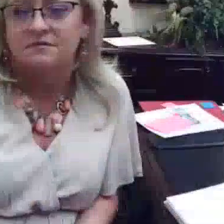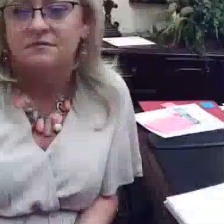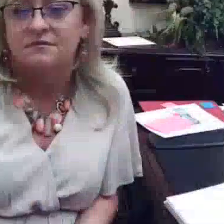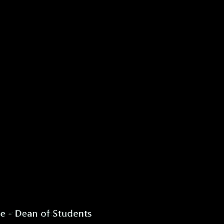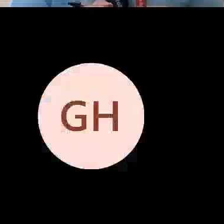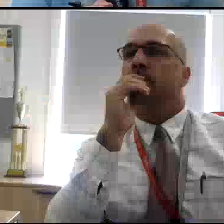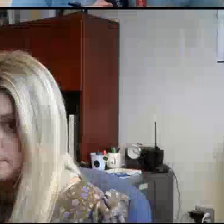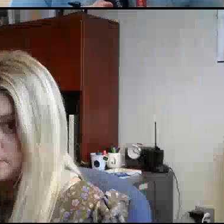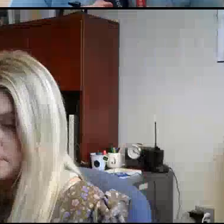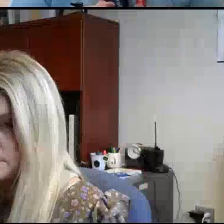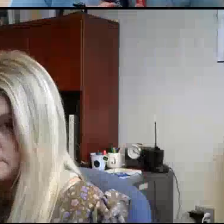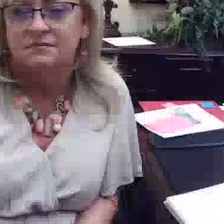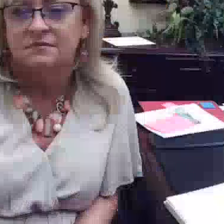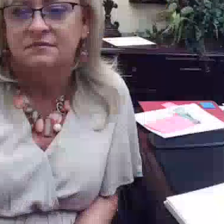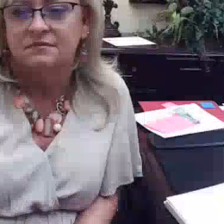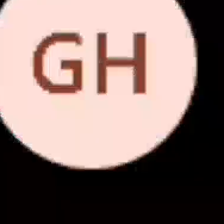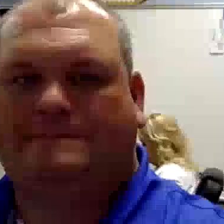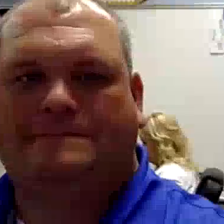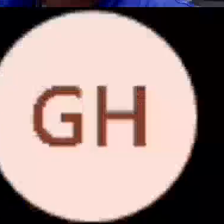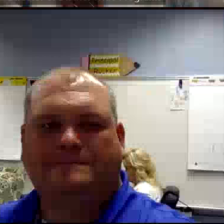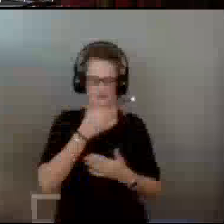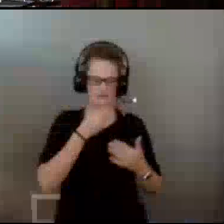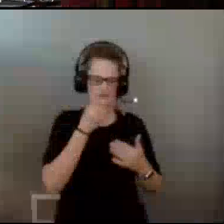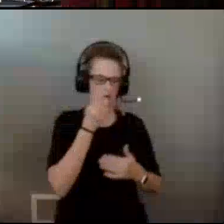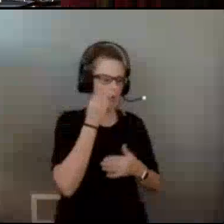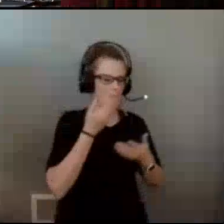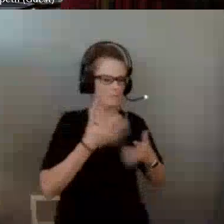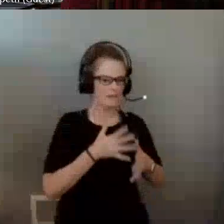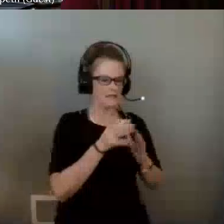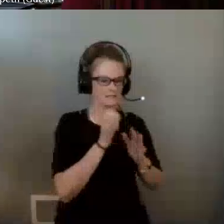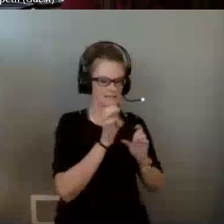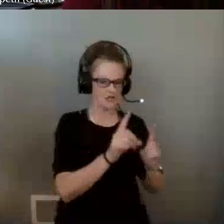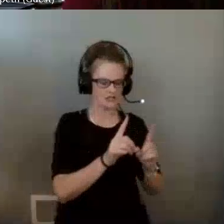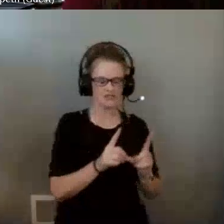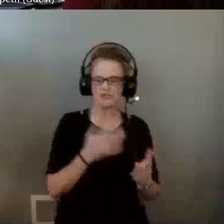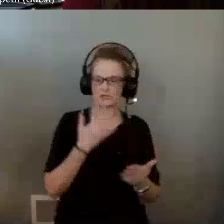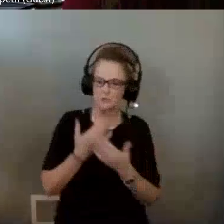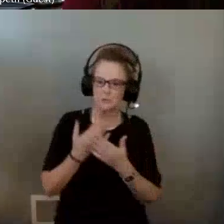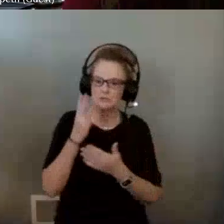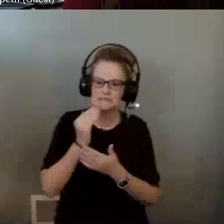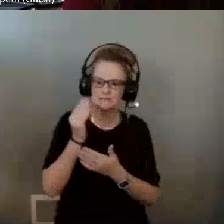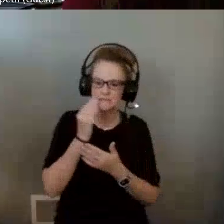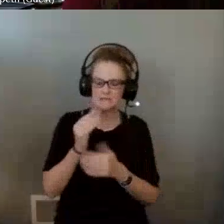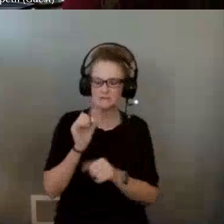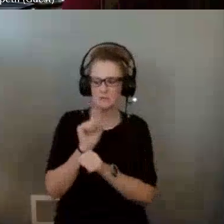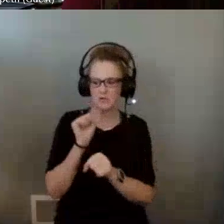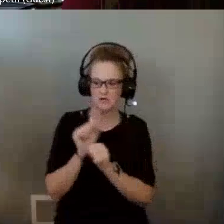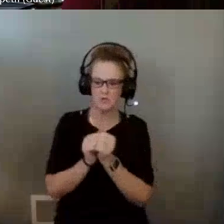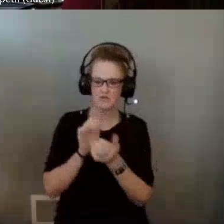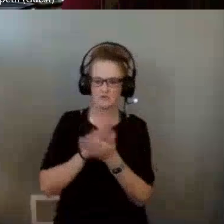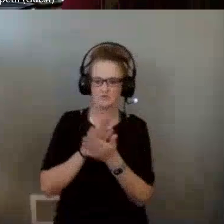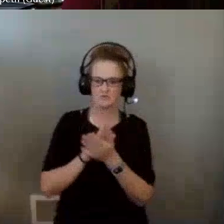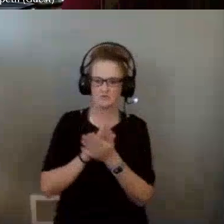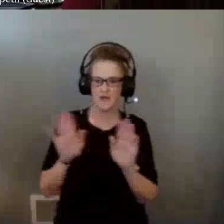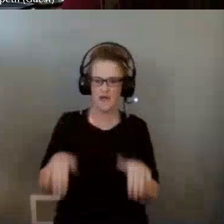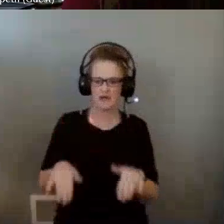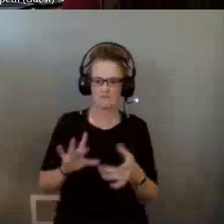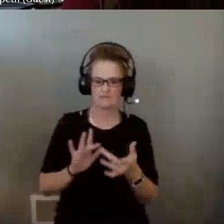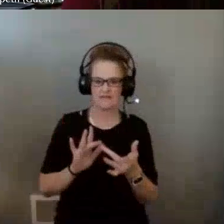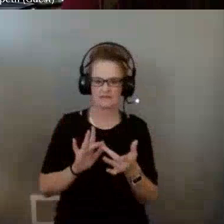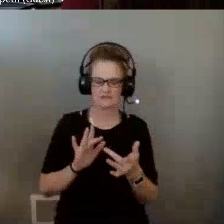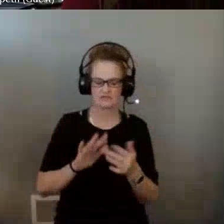Karen is a renowned expert in the field of homeless education. She has extensive experience working with Schoolhouse Connection, a